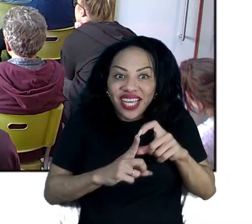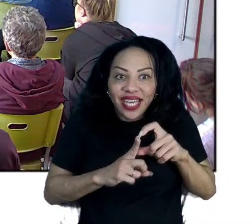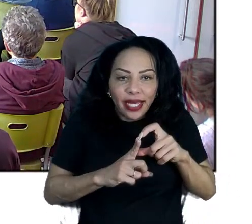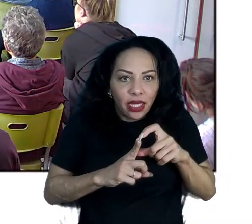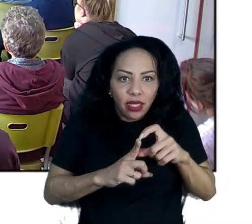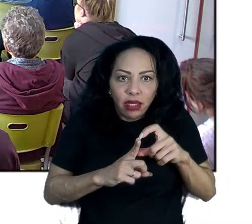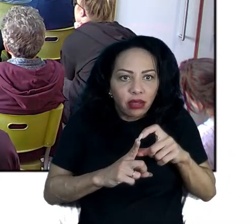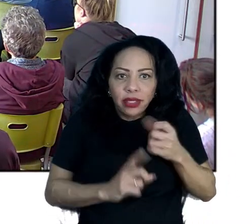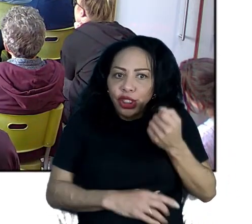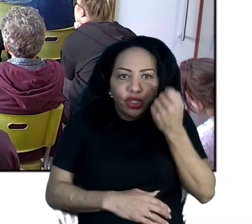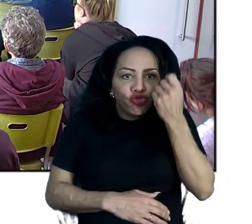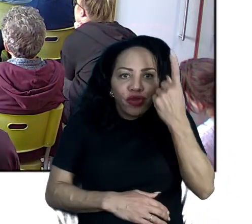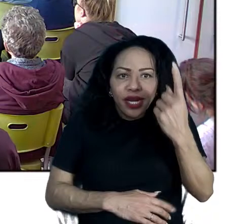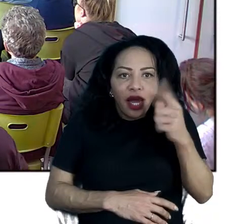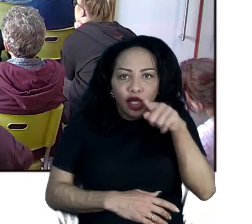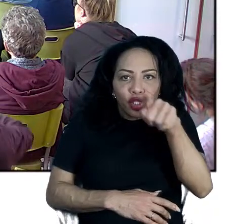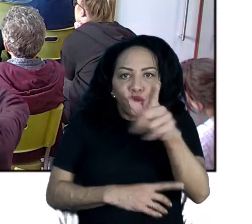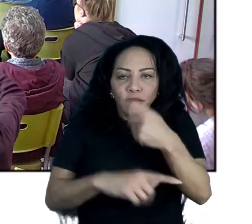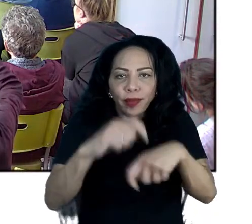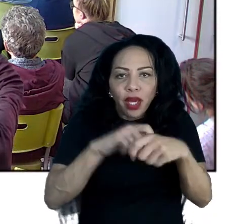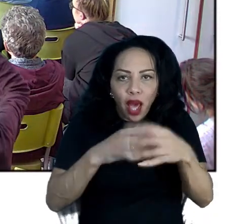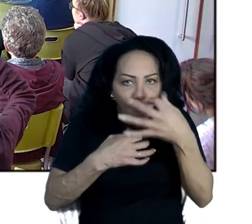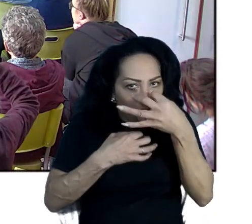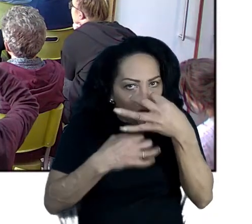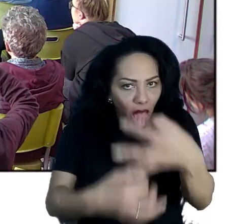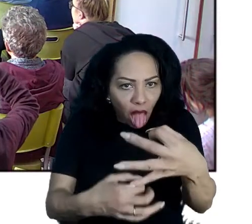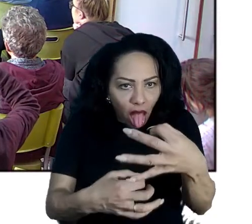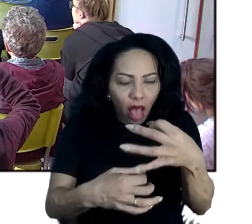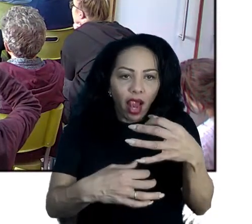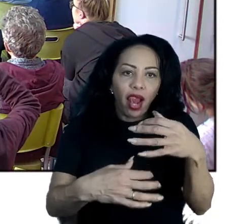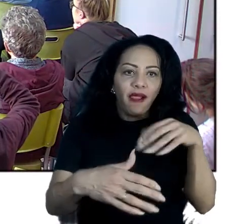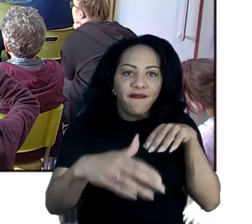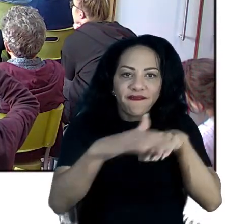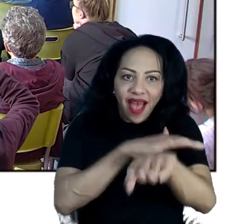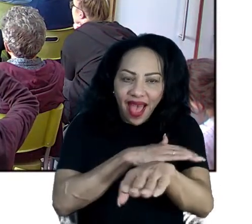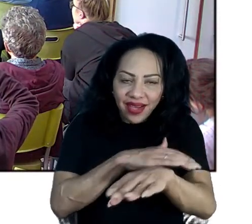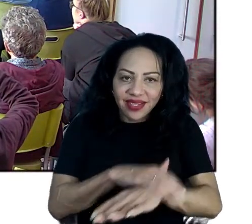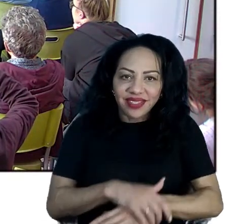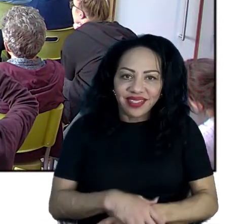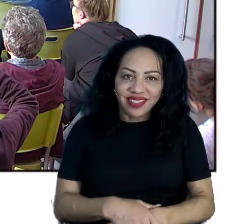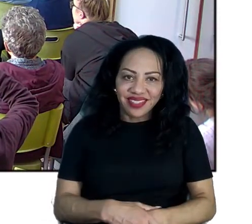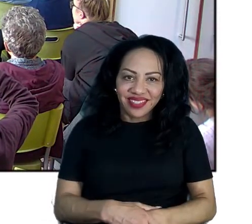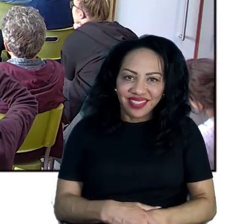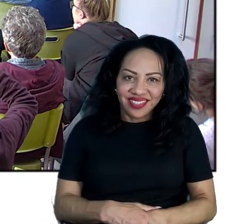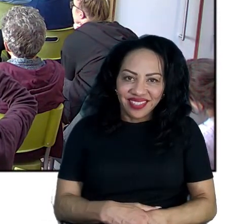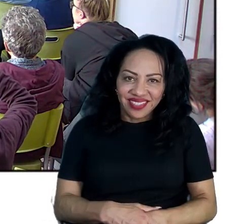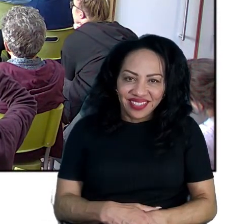know how important the actual